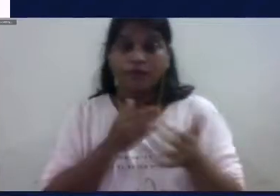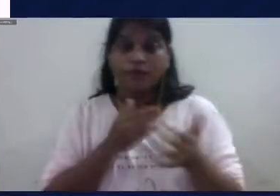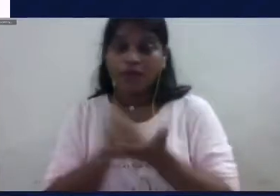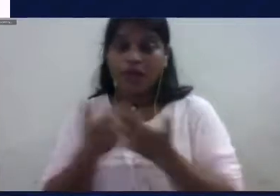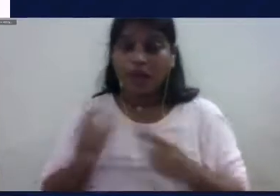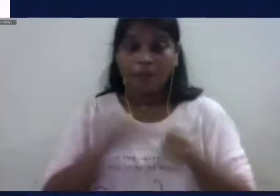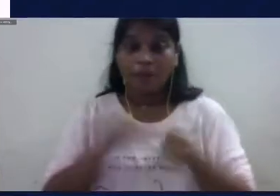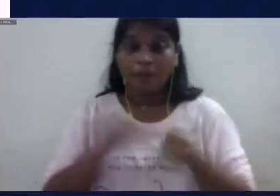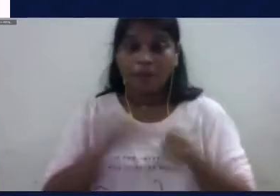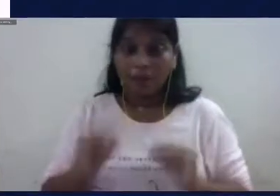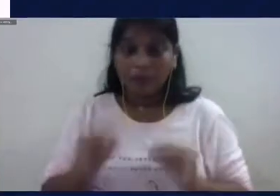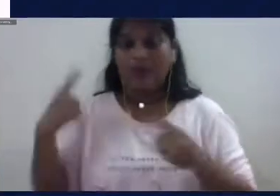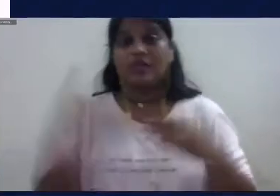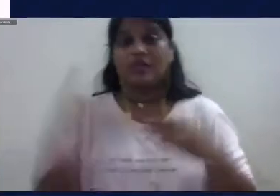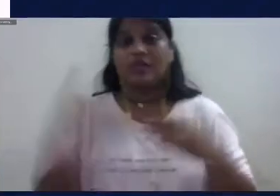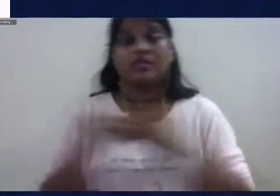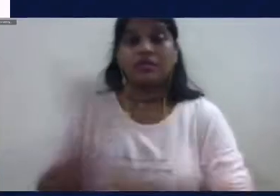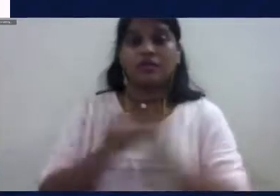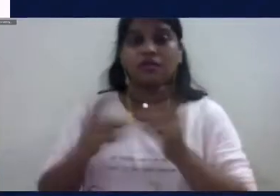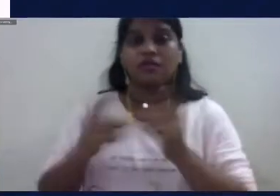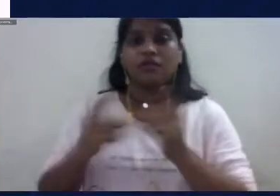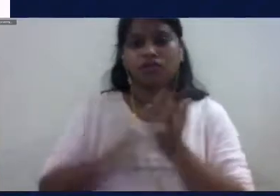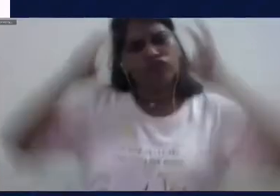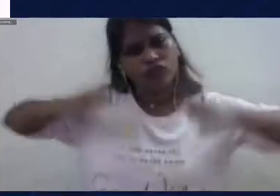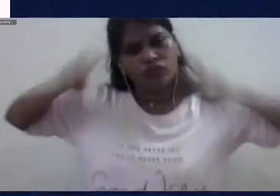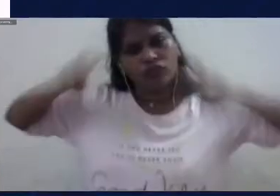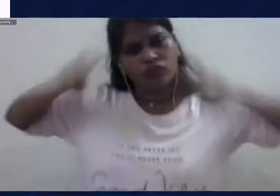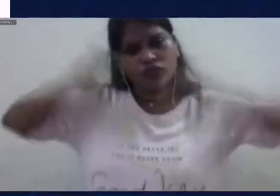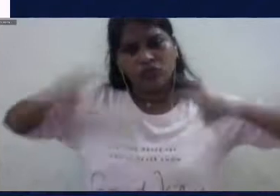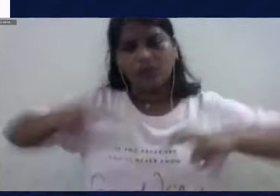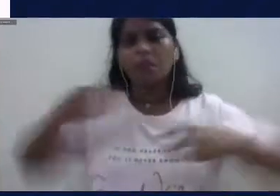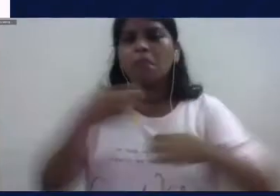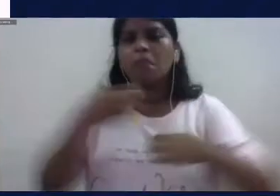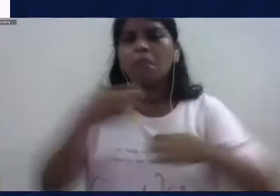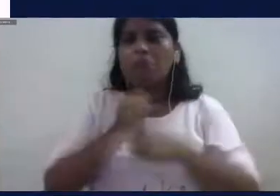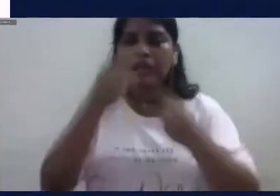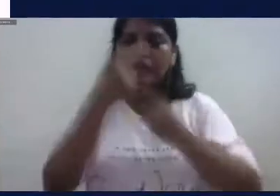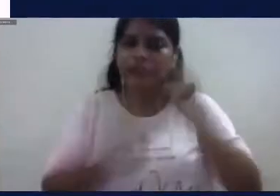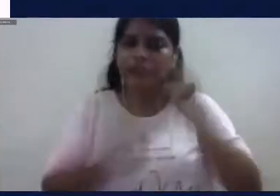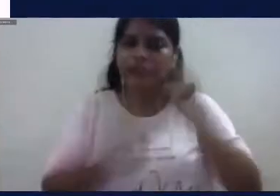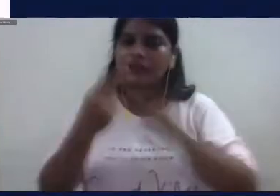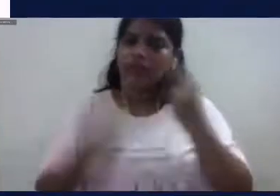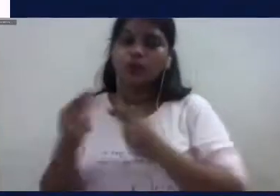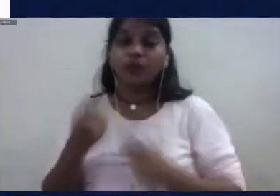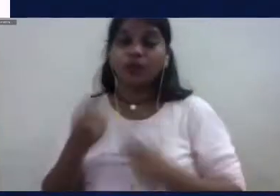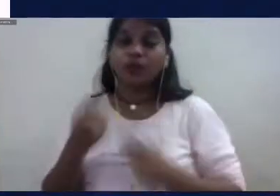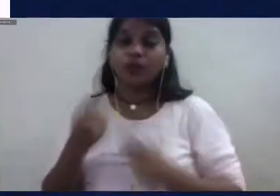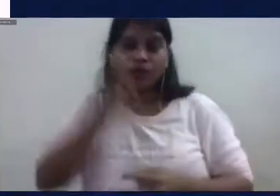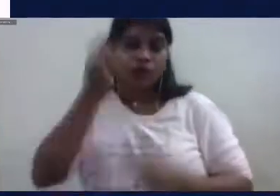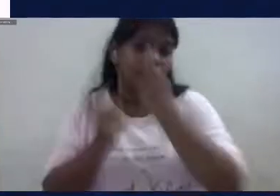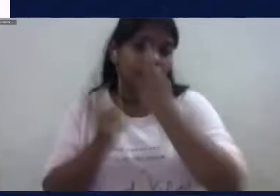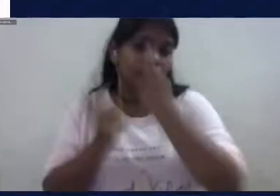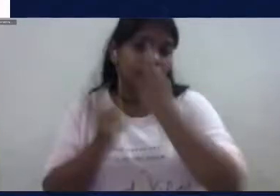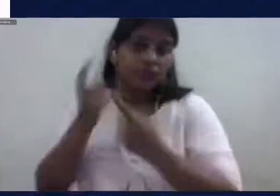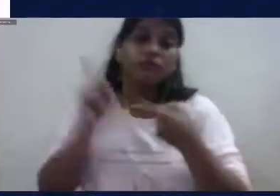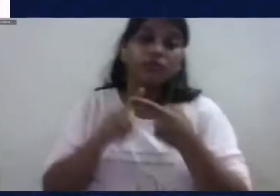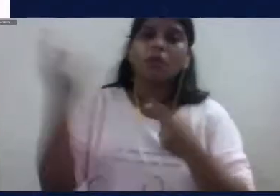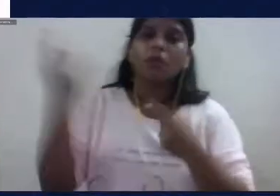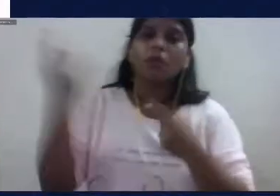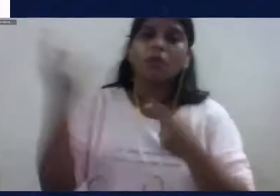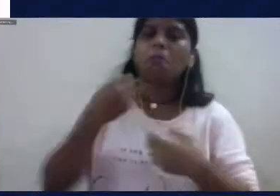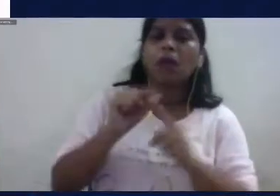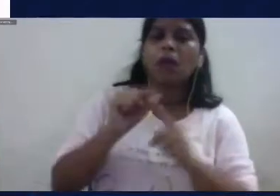us lead by design: researching, building up scenarios, futures thinking, as well as creating